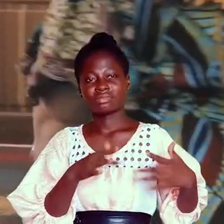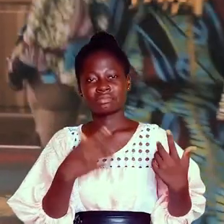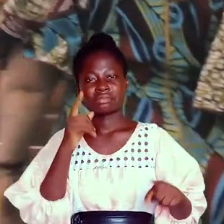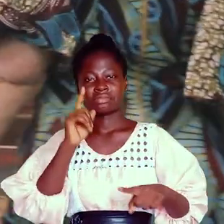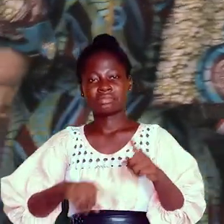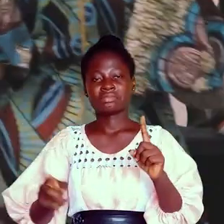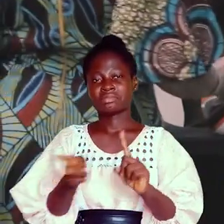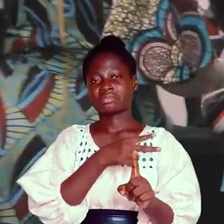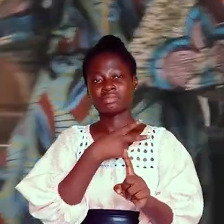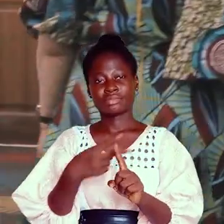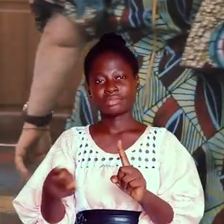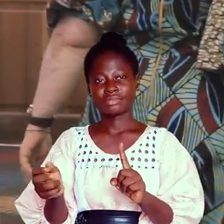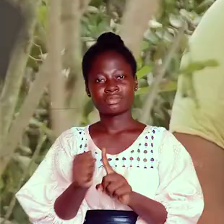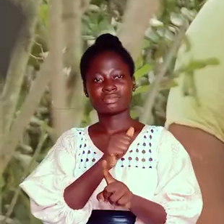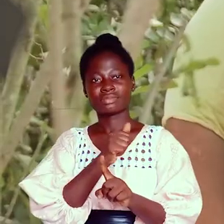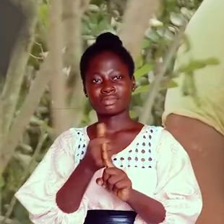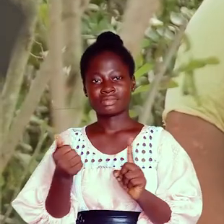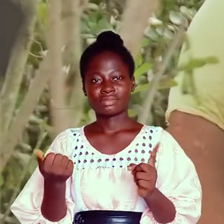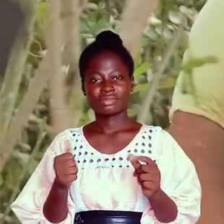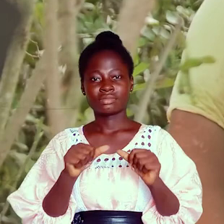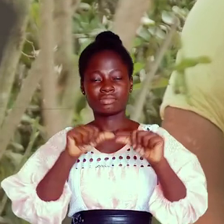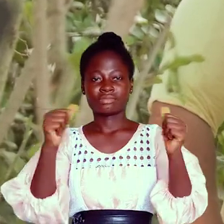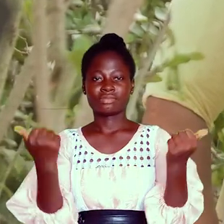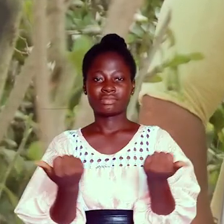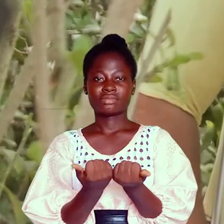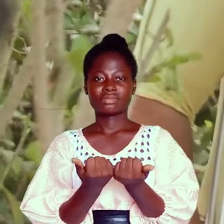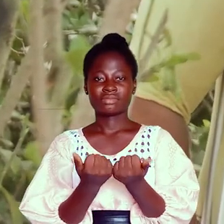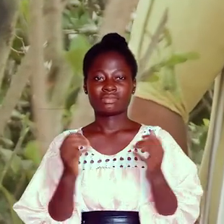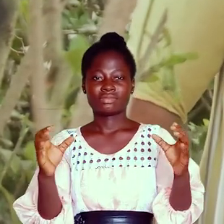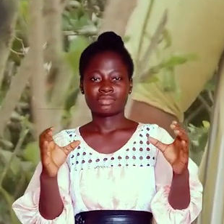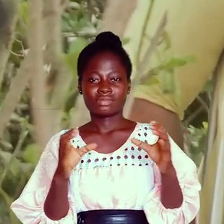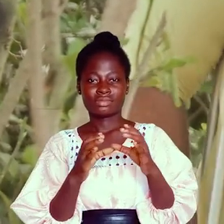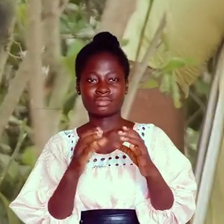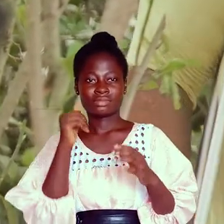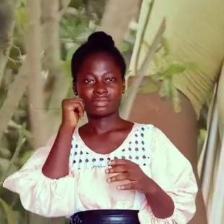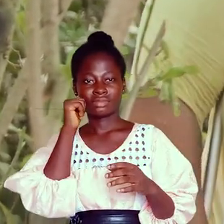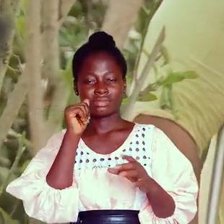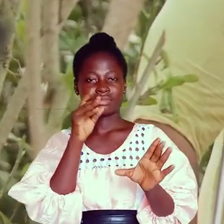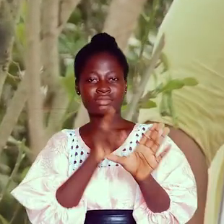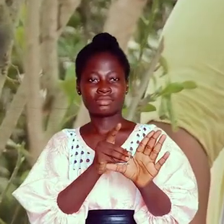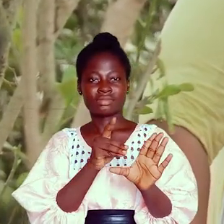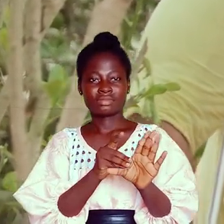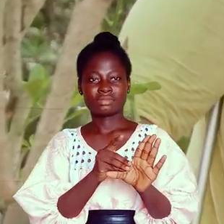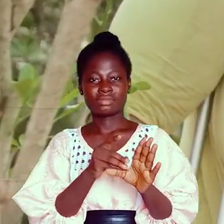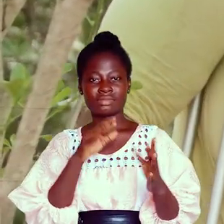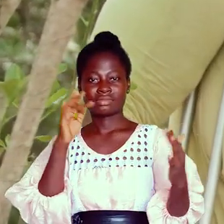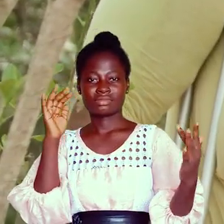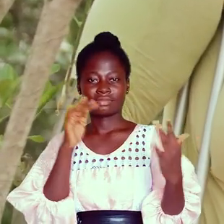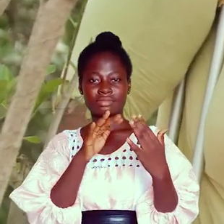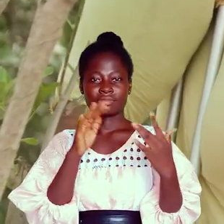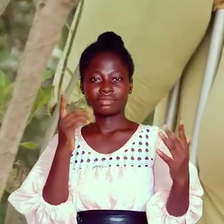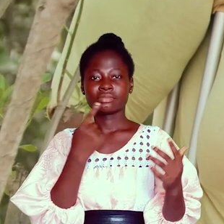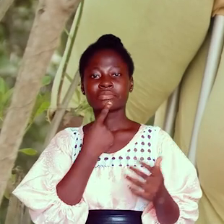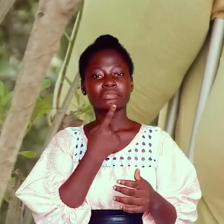exploitation, violence, and abuse. The situation is more acute for women with disabilities. Studies have